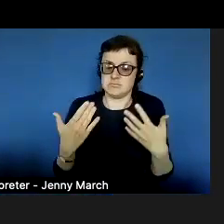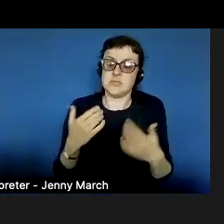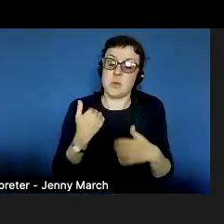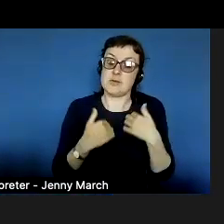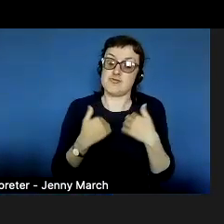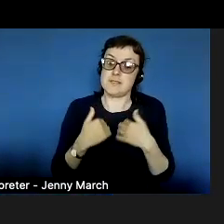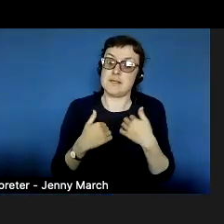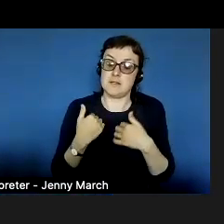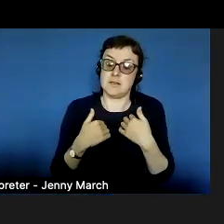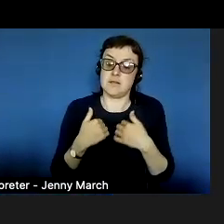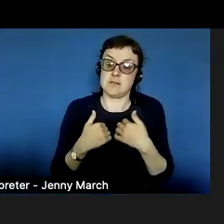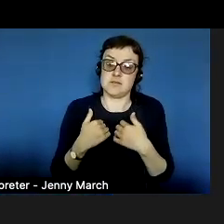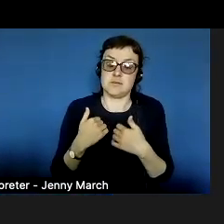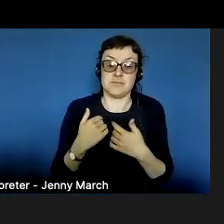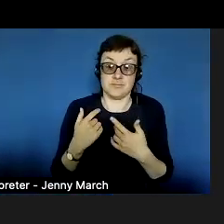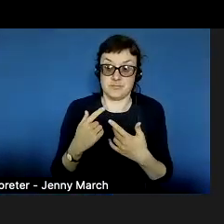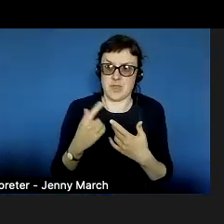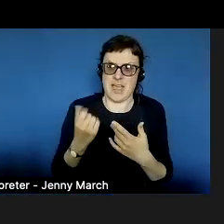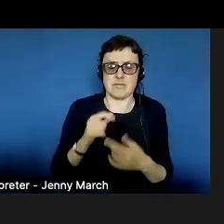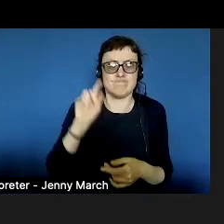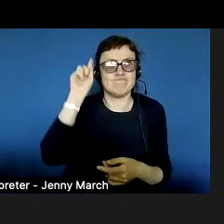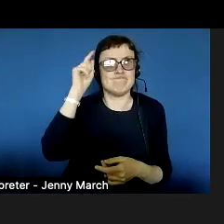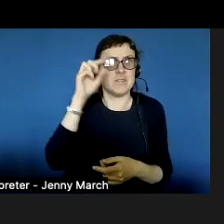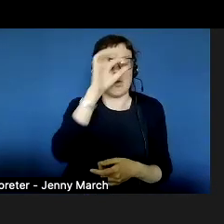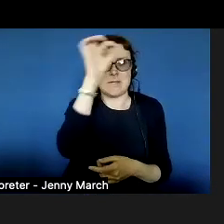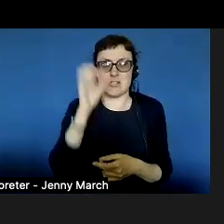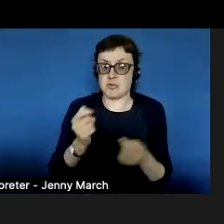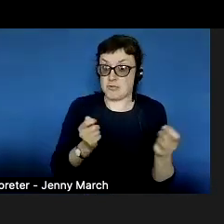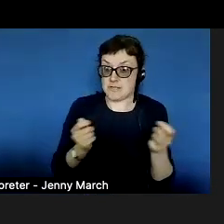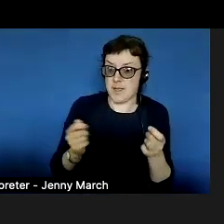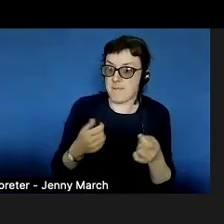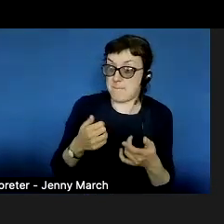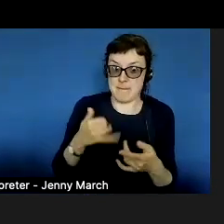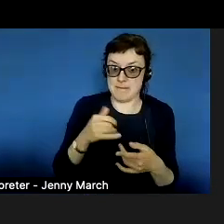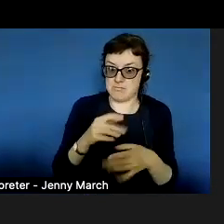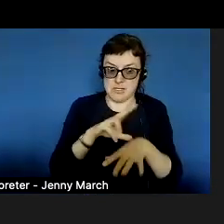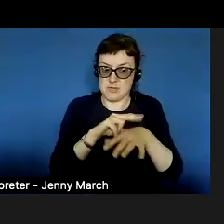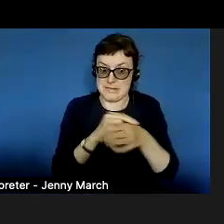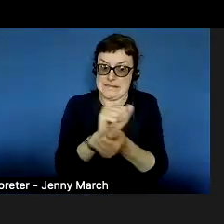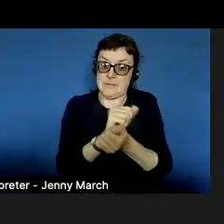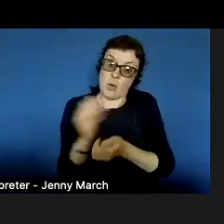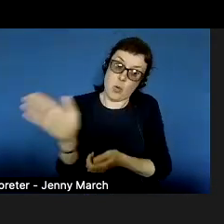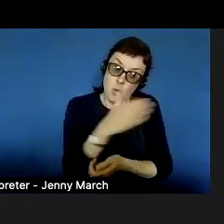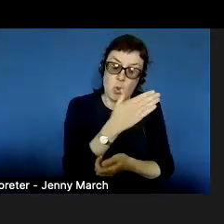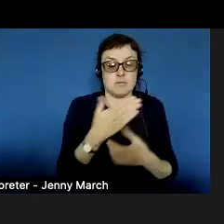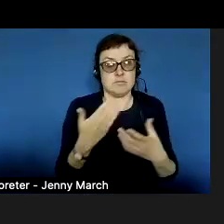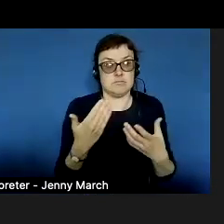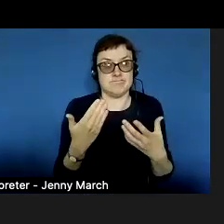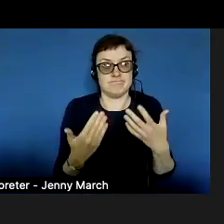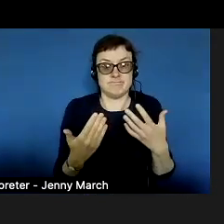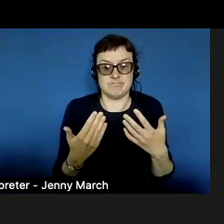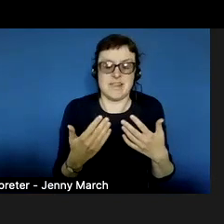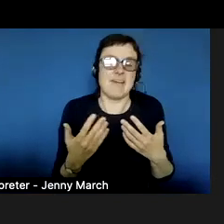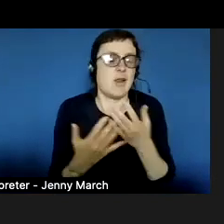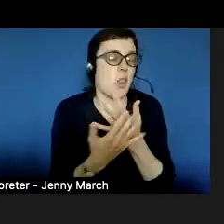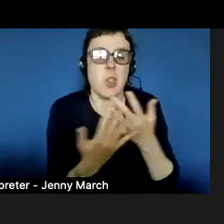interesting. That also brought up questions about the kind of curation. Is like maybe he did just keep everything, or yeah, just more questions